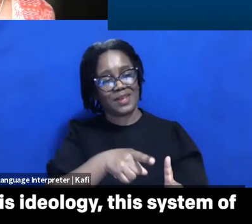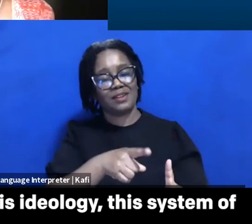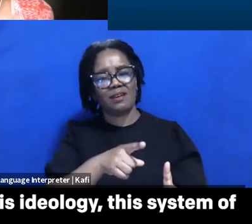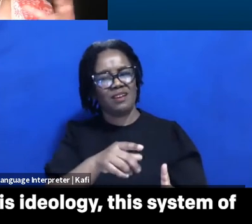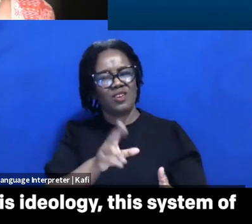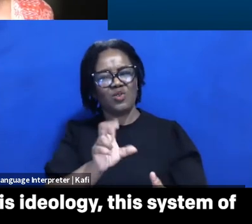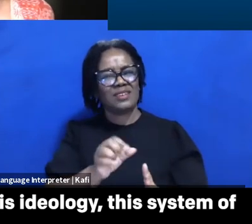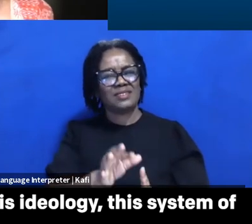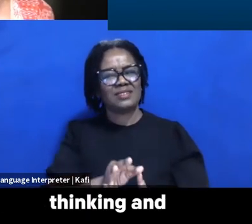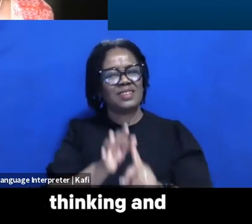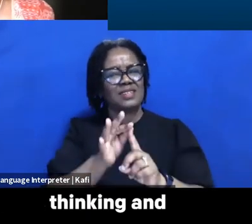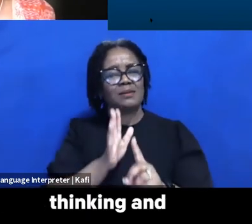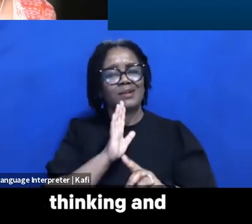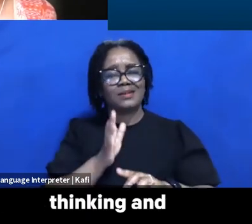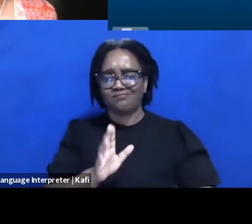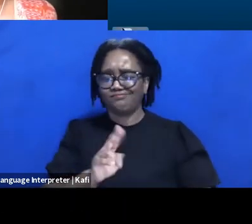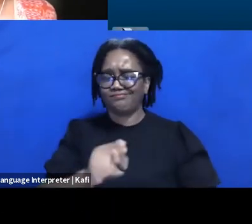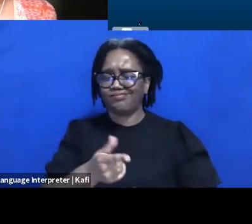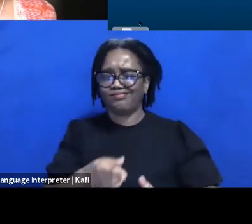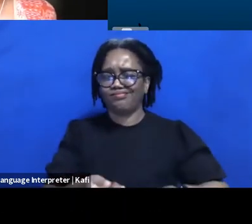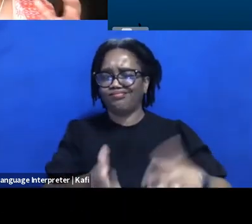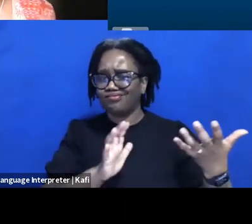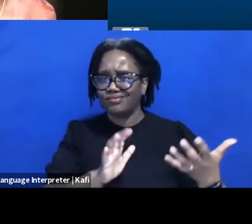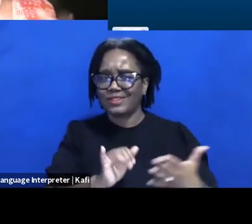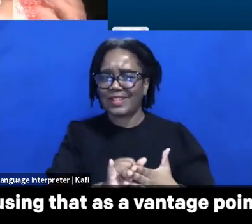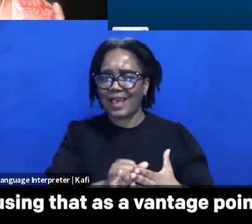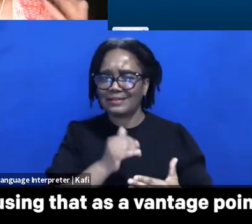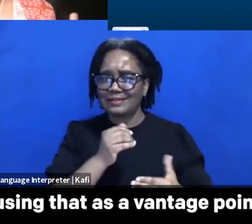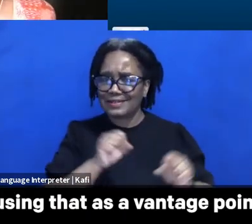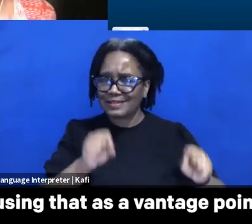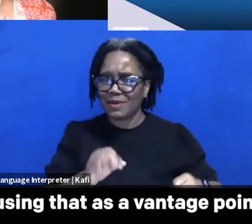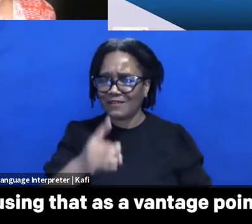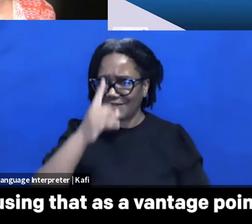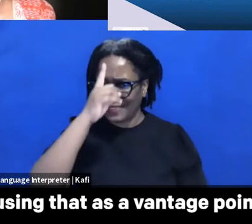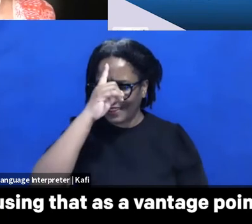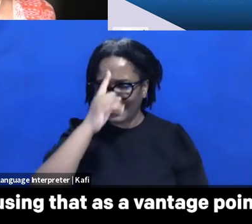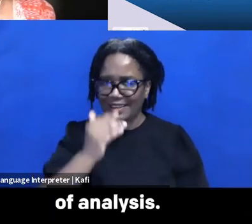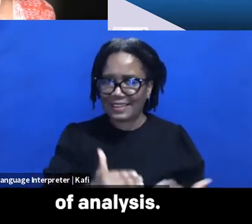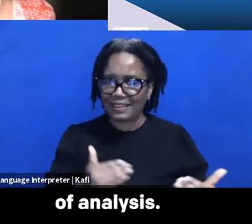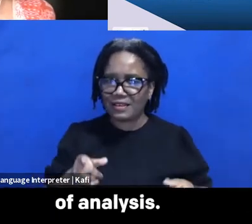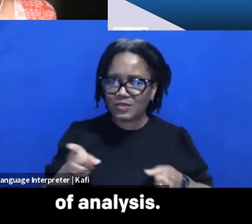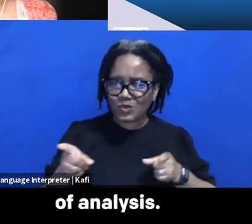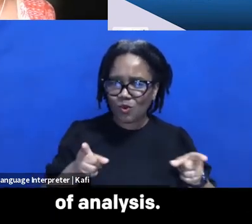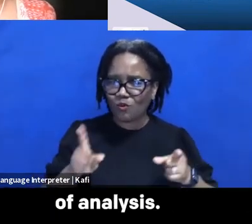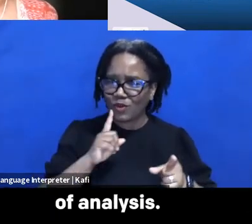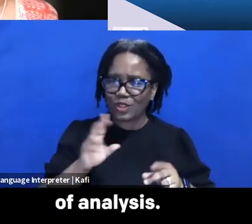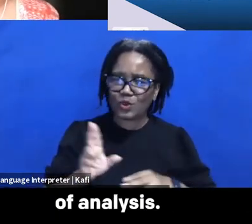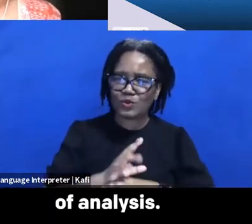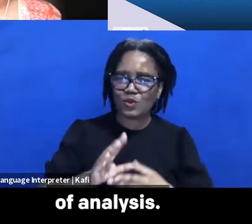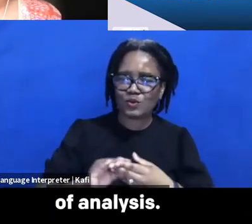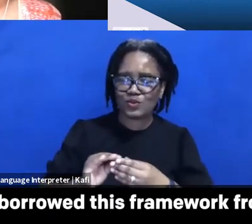this ideology, this system of thinking, and just using that as a vantage point of